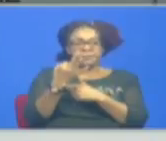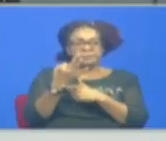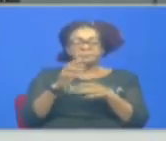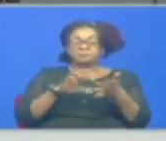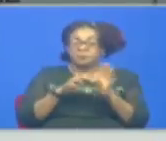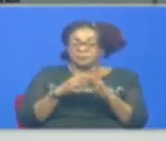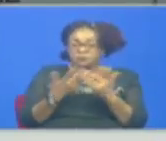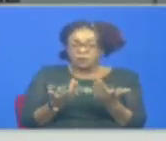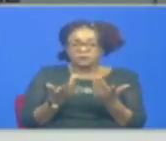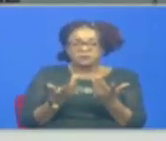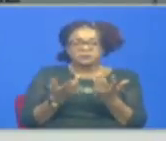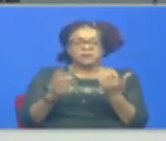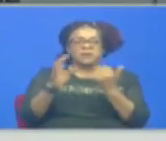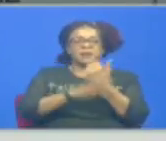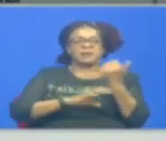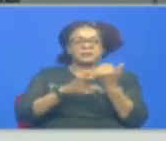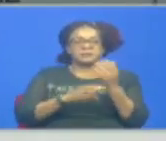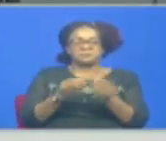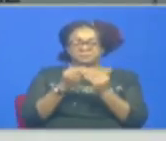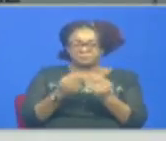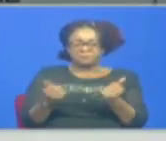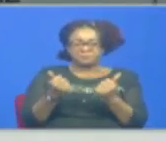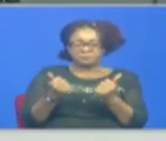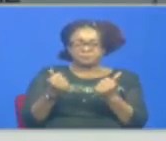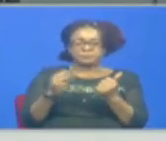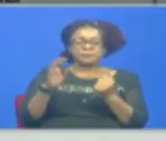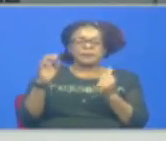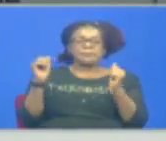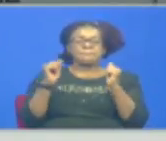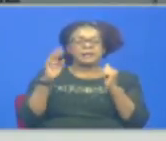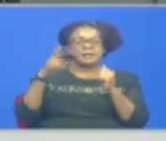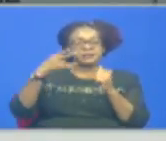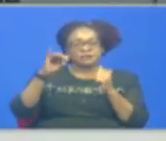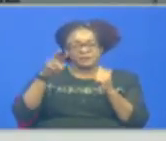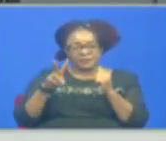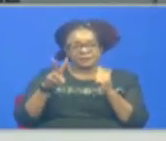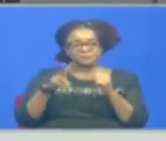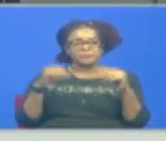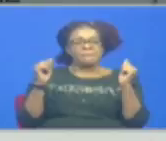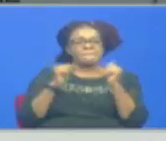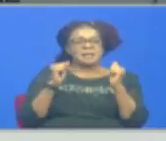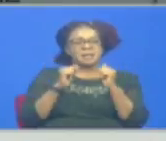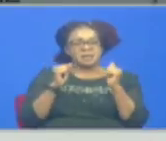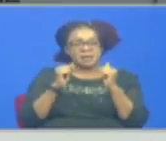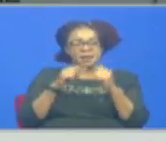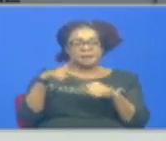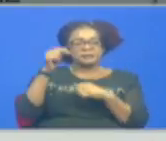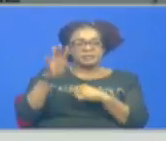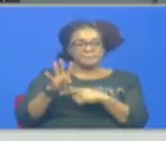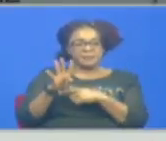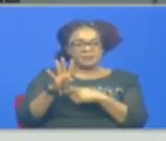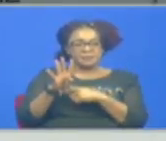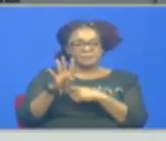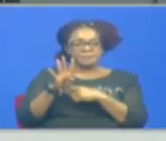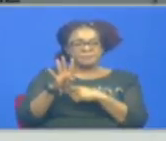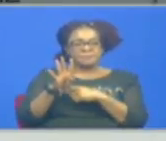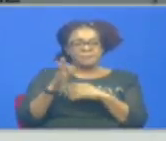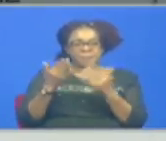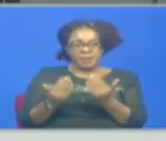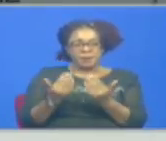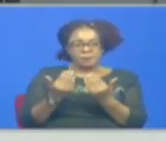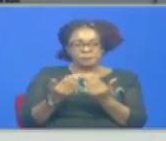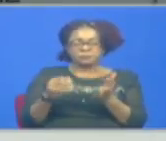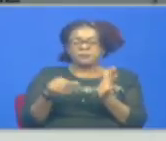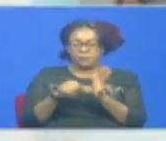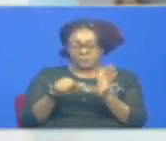the country's war against leading killer diseases such as HIV/AIDS, malaria and tuberculosis is staring at a